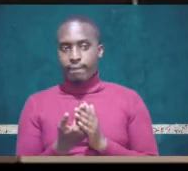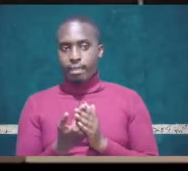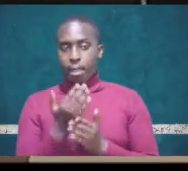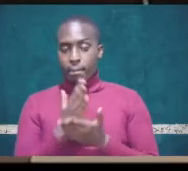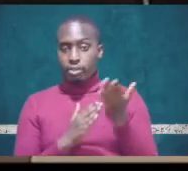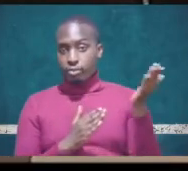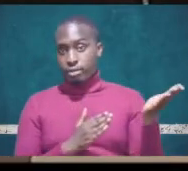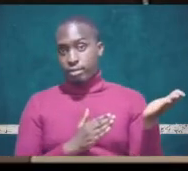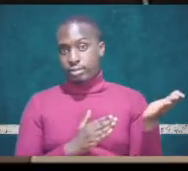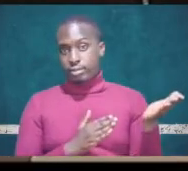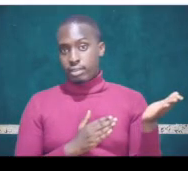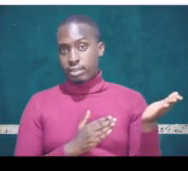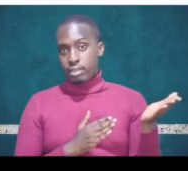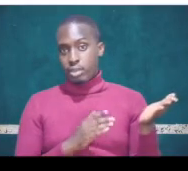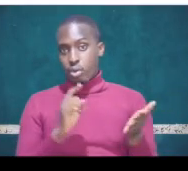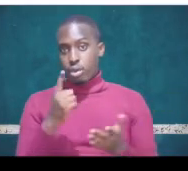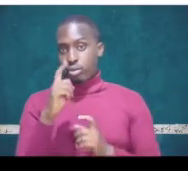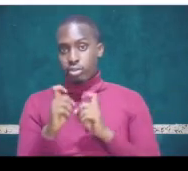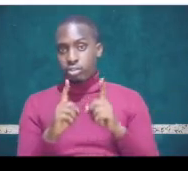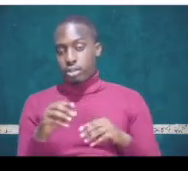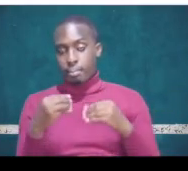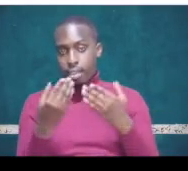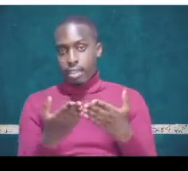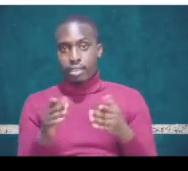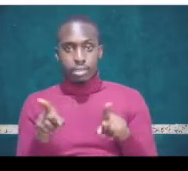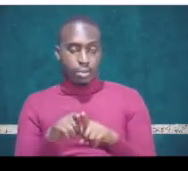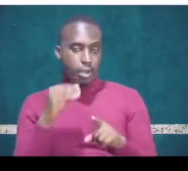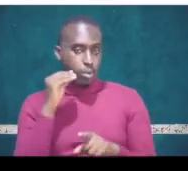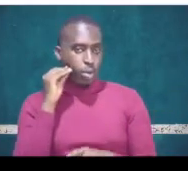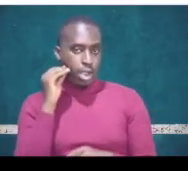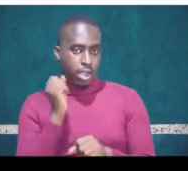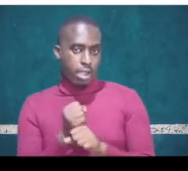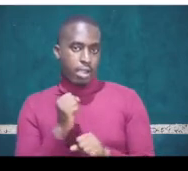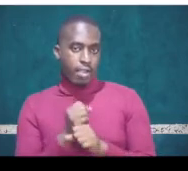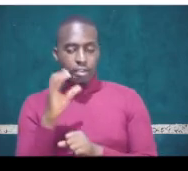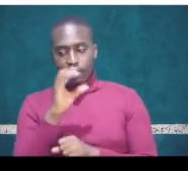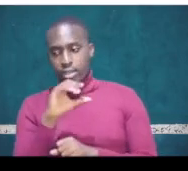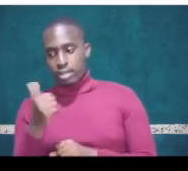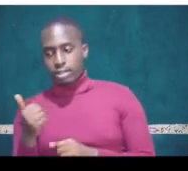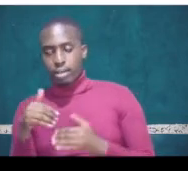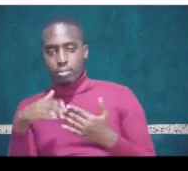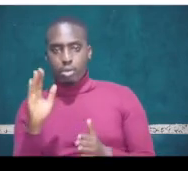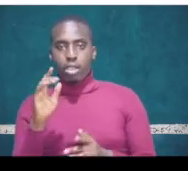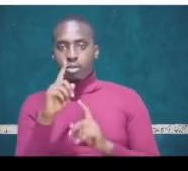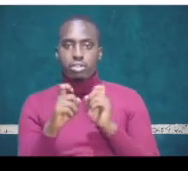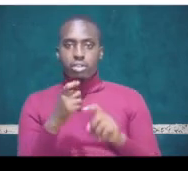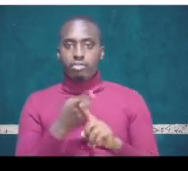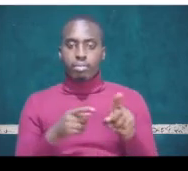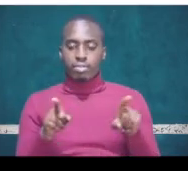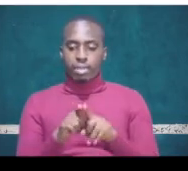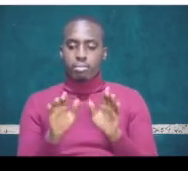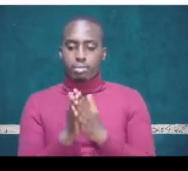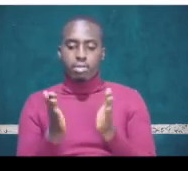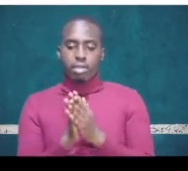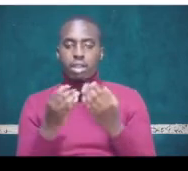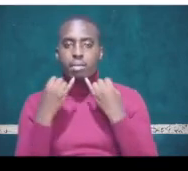apart from this one question that I'm giving you as a homework, find more other questions from the same book that I've